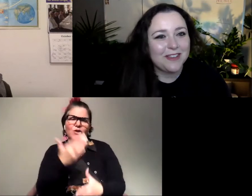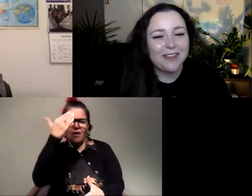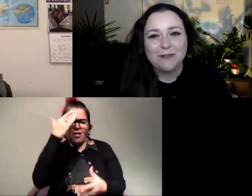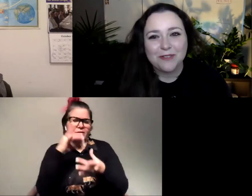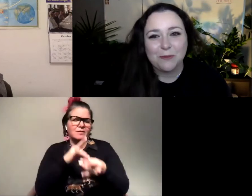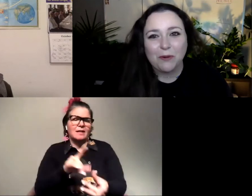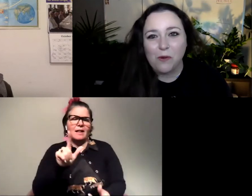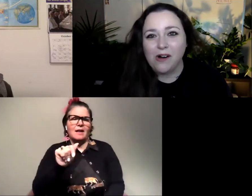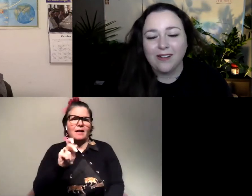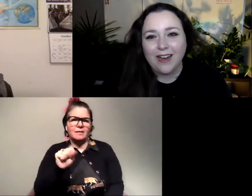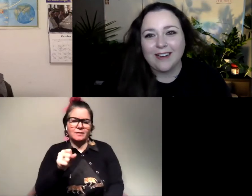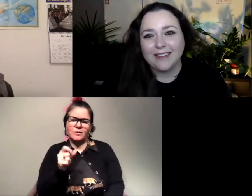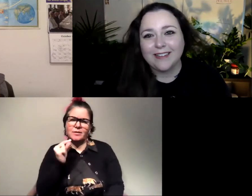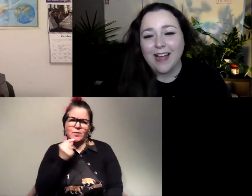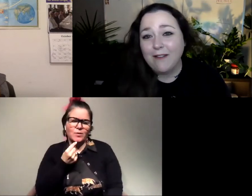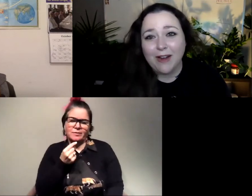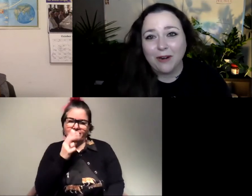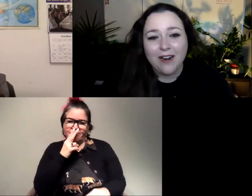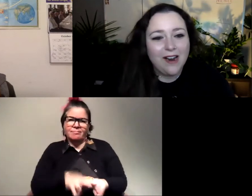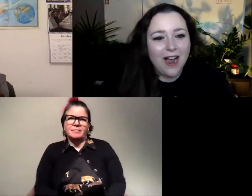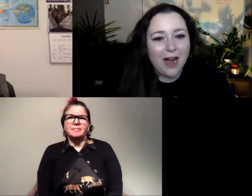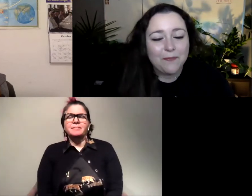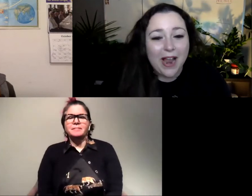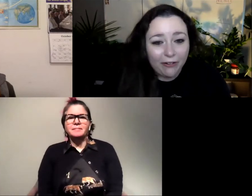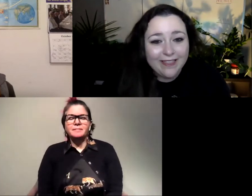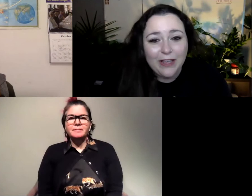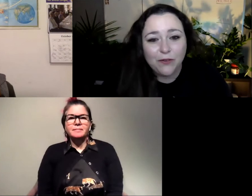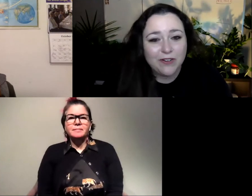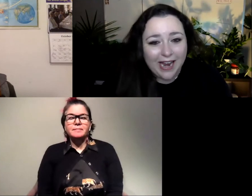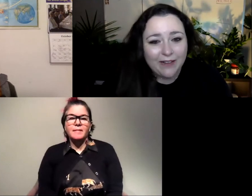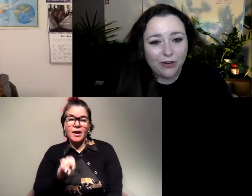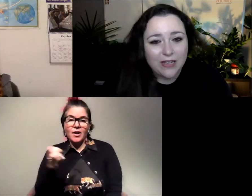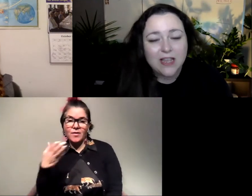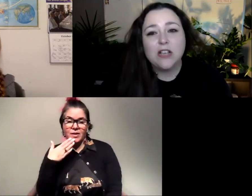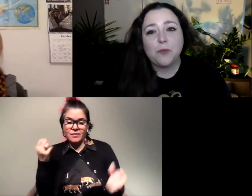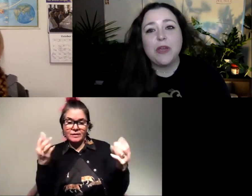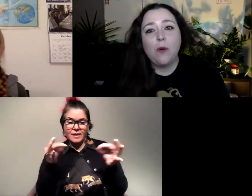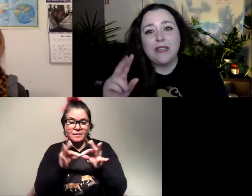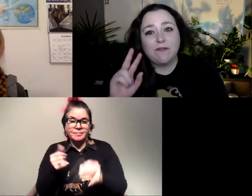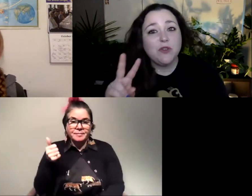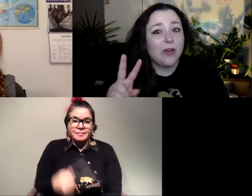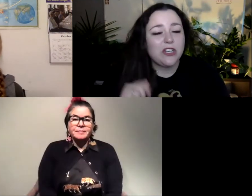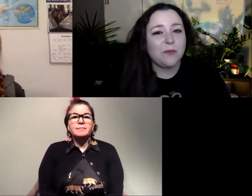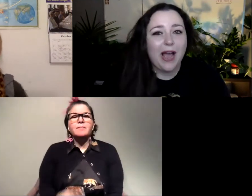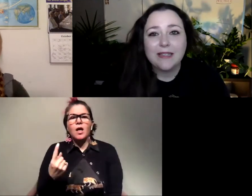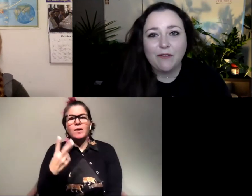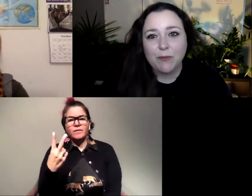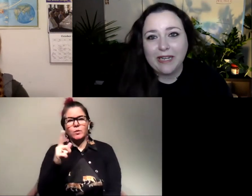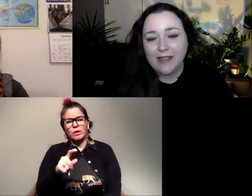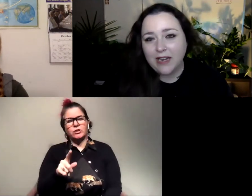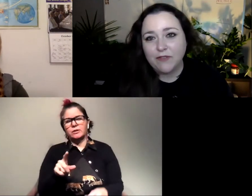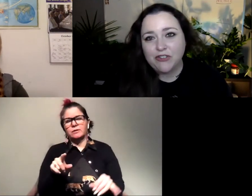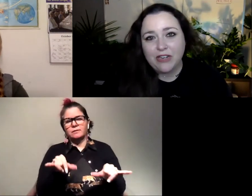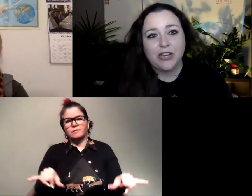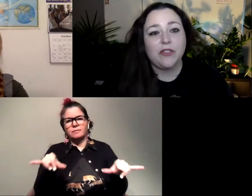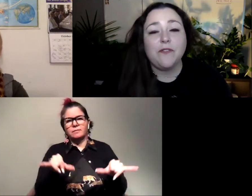was a super cool half hour. Erin, thank you for signing for us. So we always have two questions that we ask everybody at the